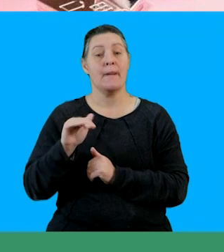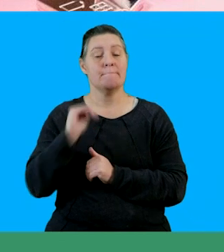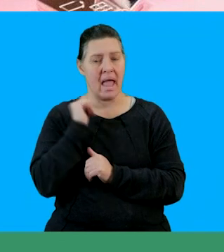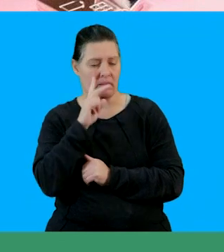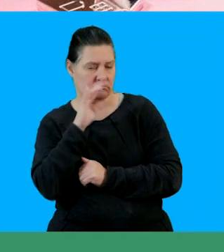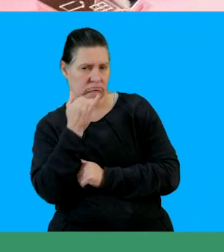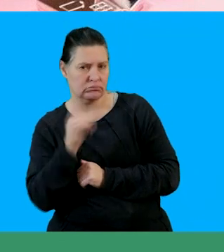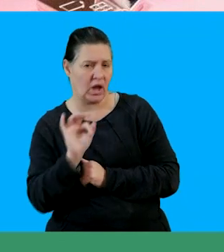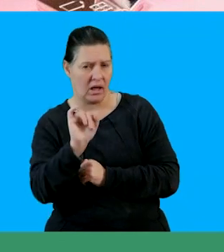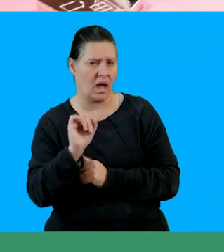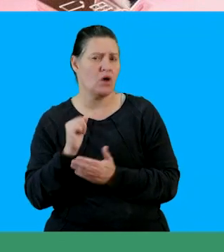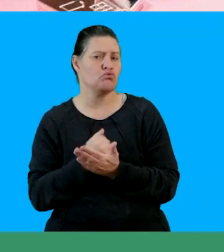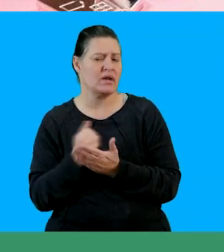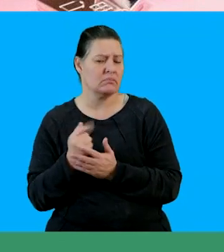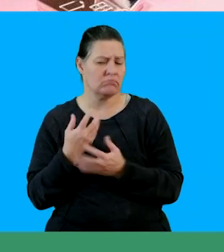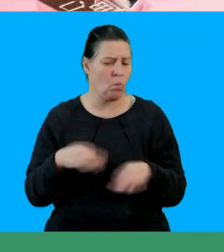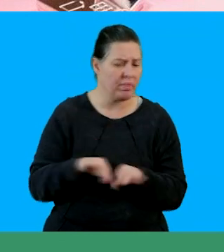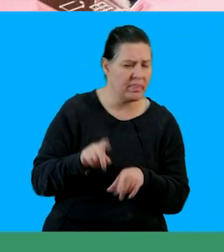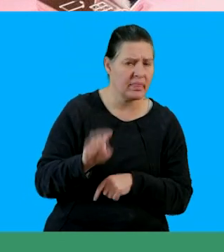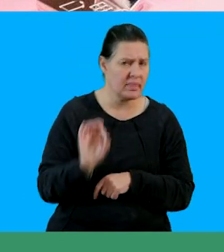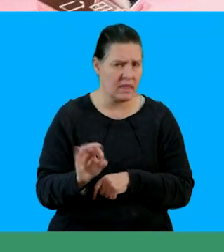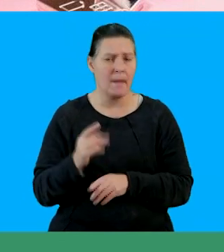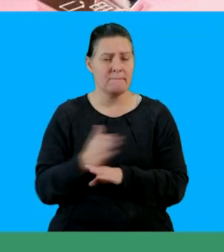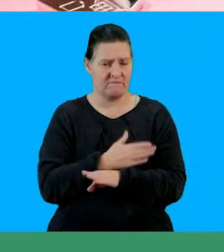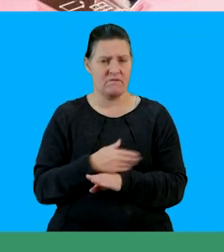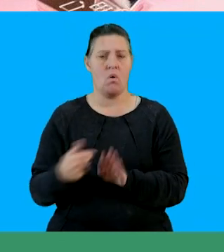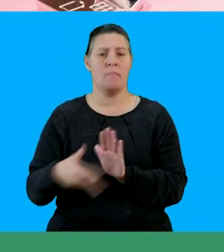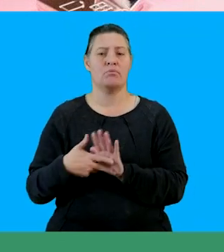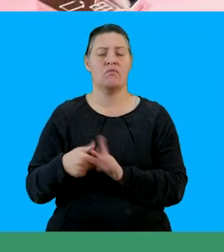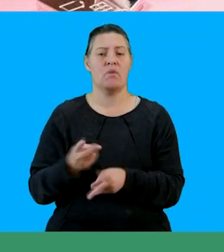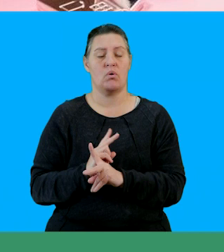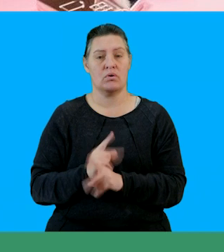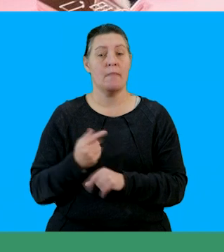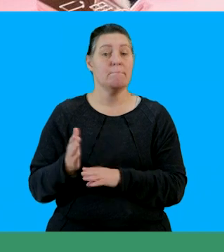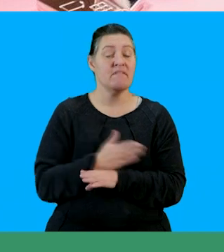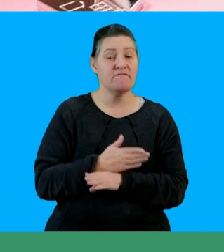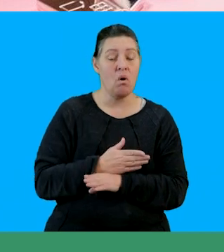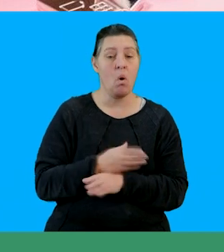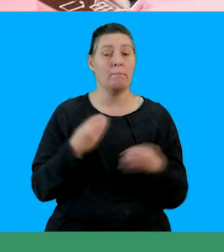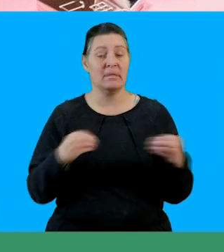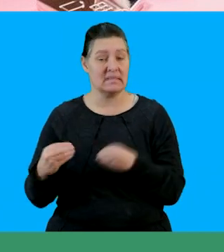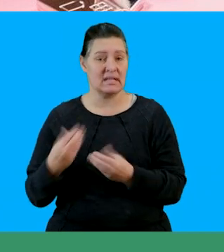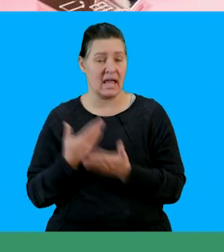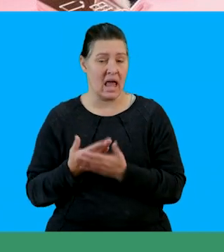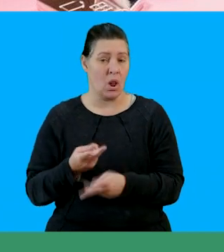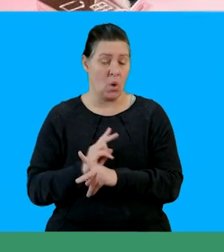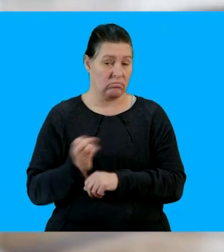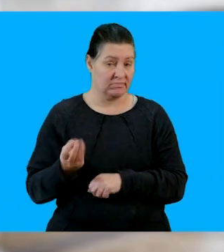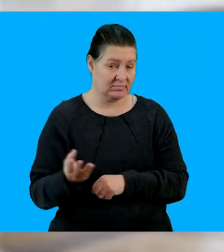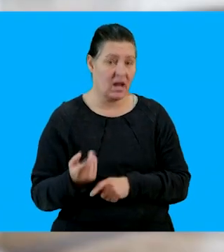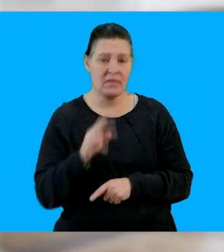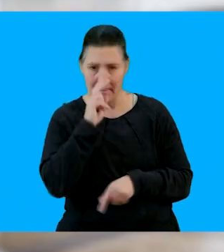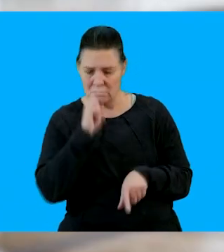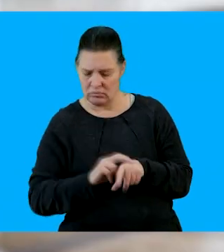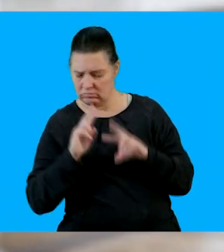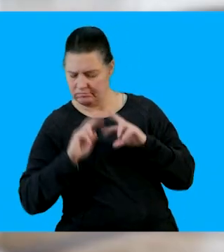The bank will check their credit worthiness before approving the loan. So before the bank can grant a business a loan,